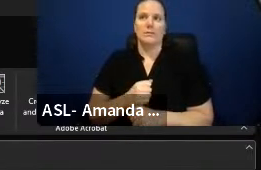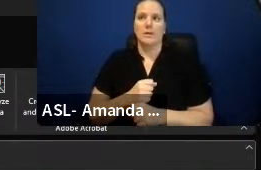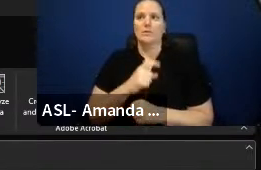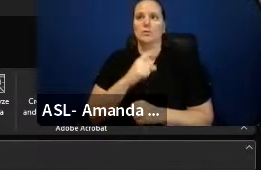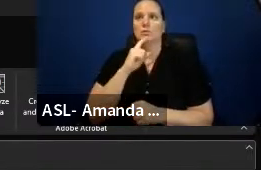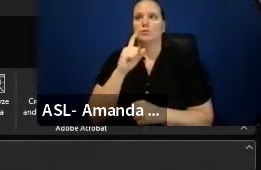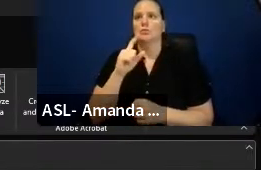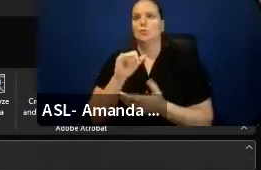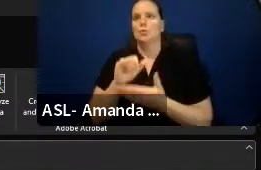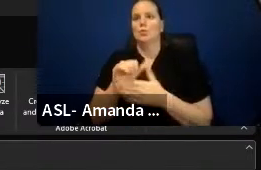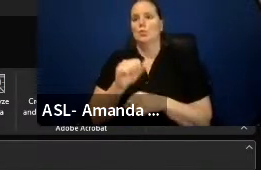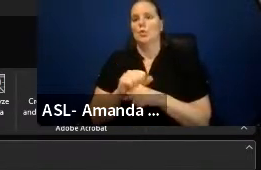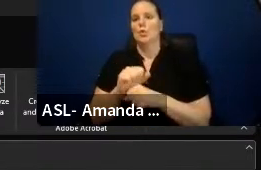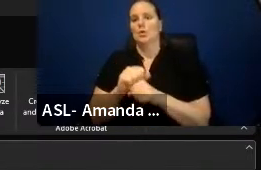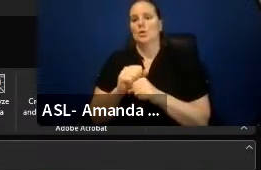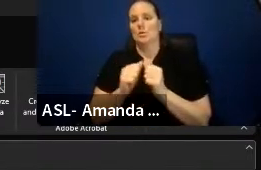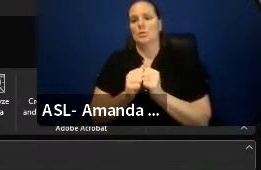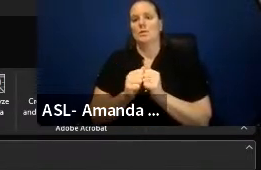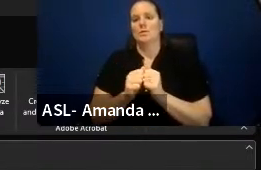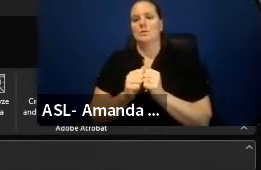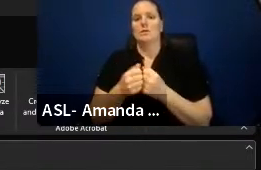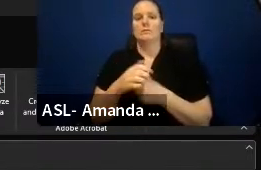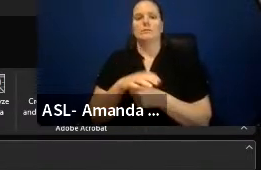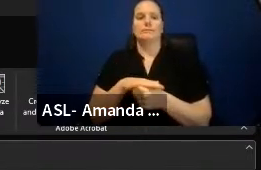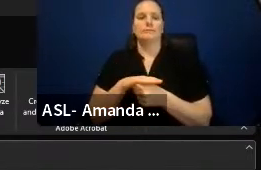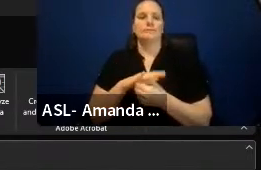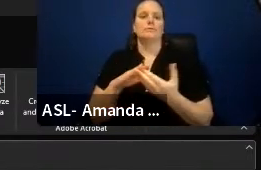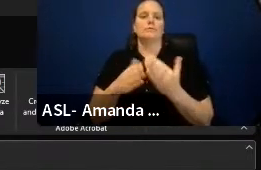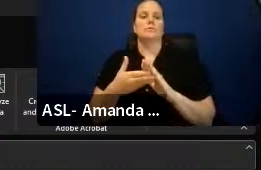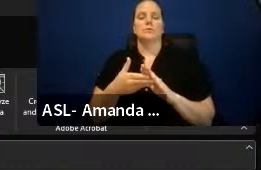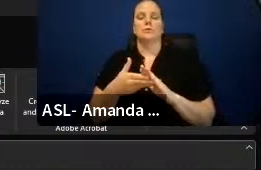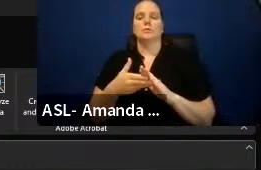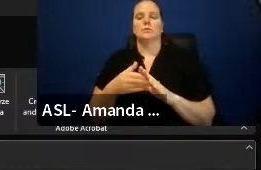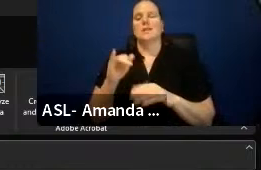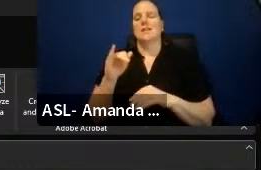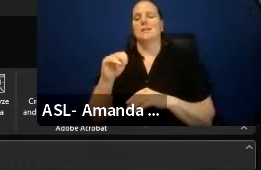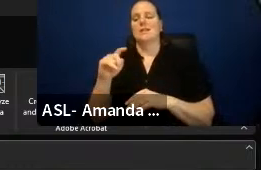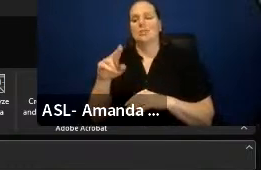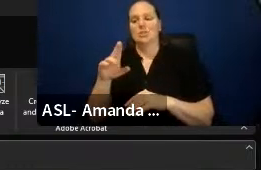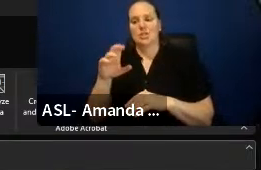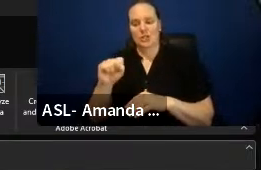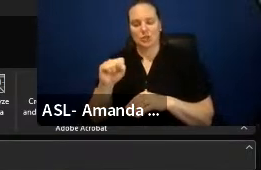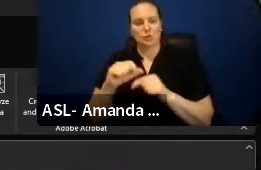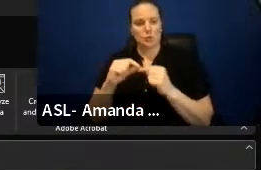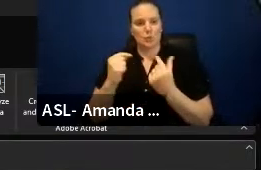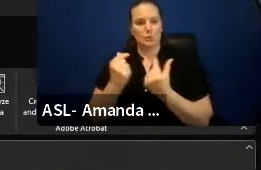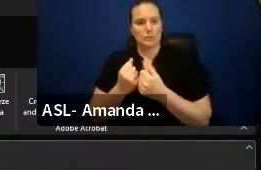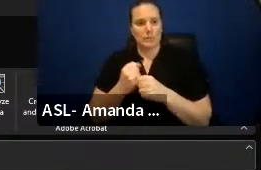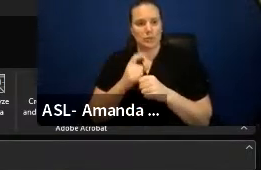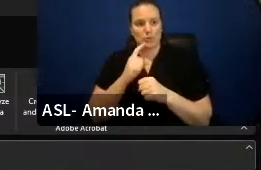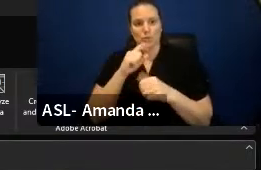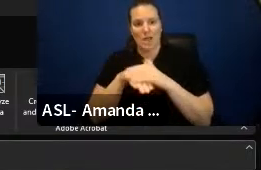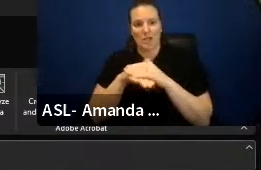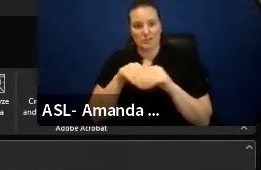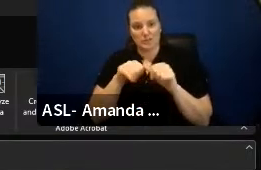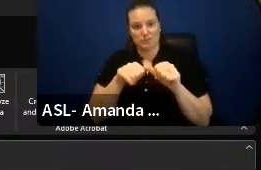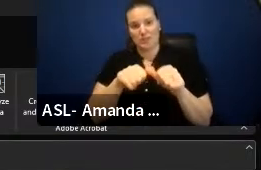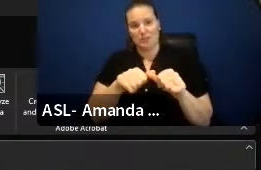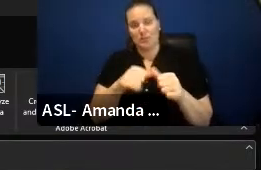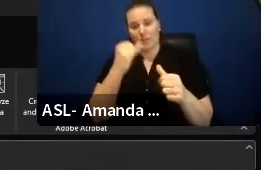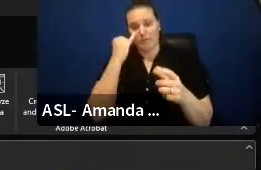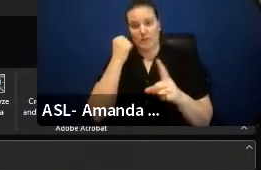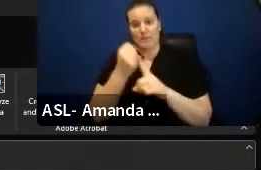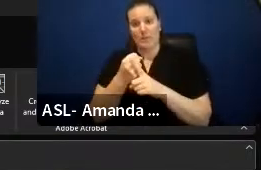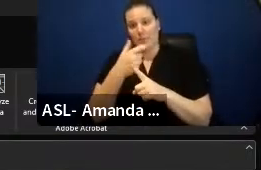we're working with, in our Native communities, Indigenous groups, to ensure that access, is maintained if it is impacted,